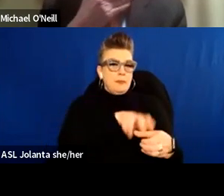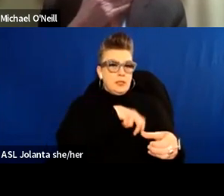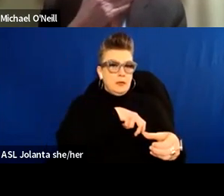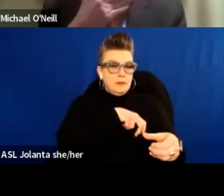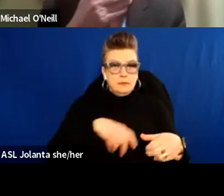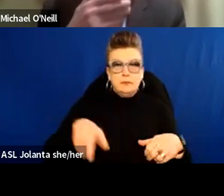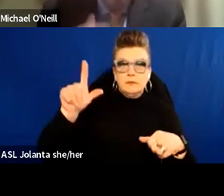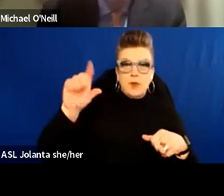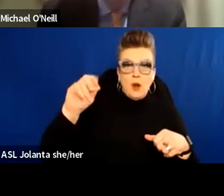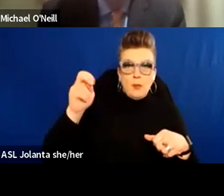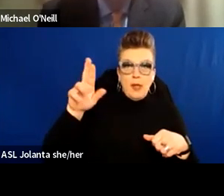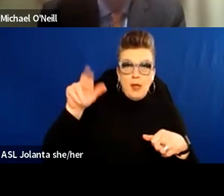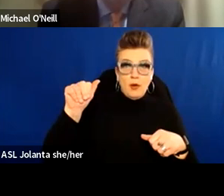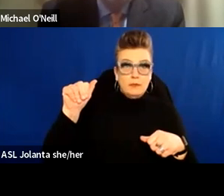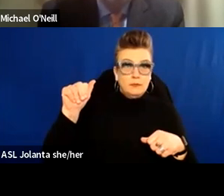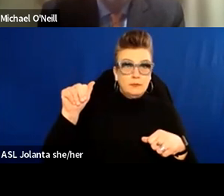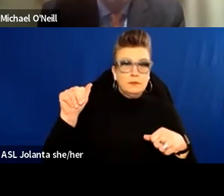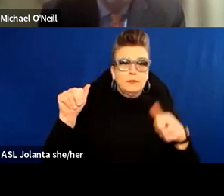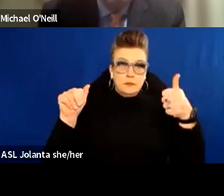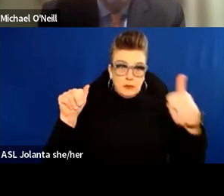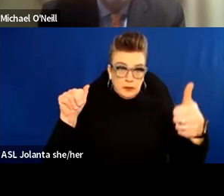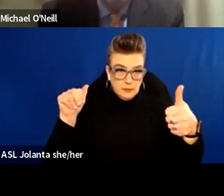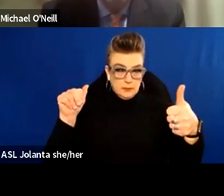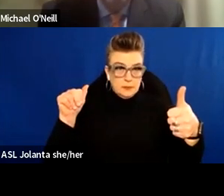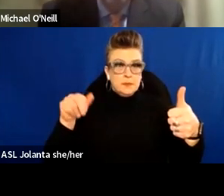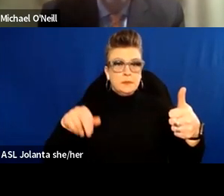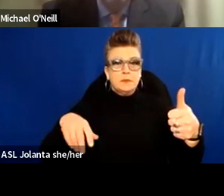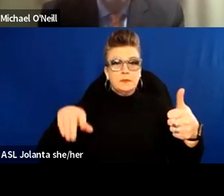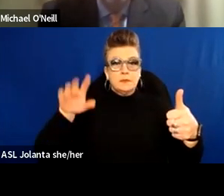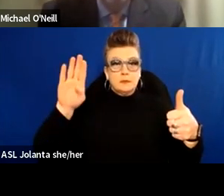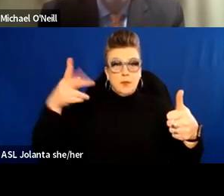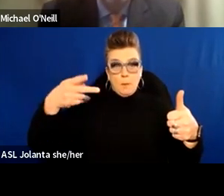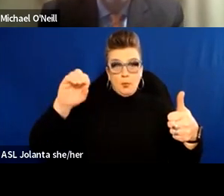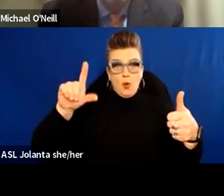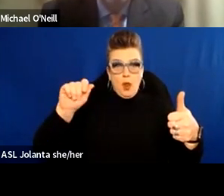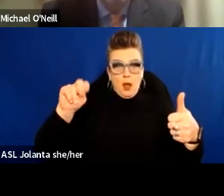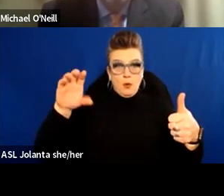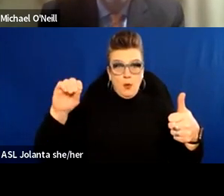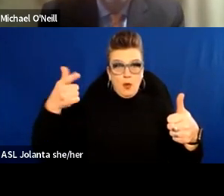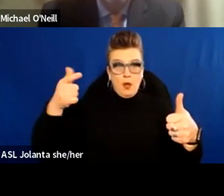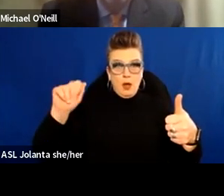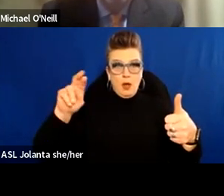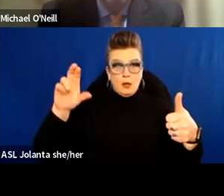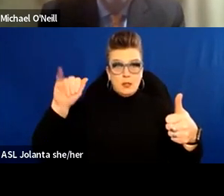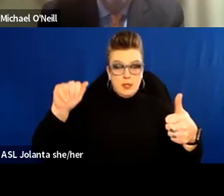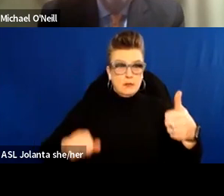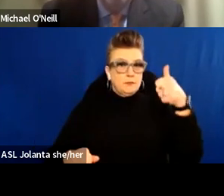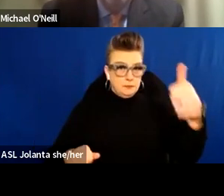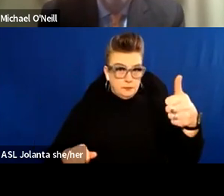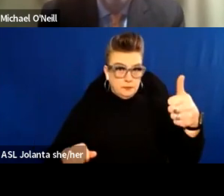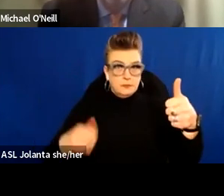ms lopera yes miss palanco garcia yes mr